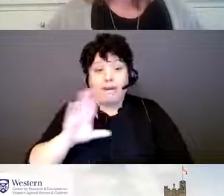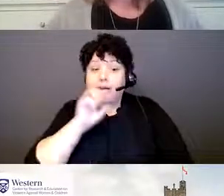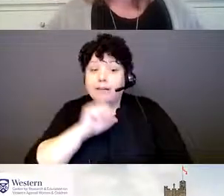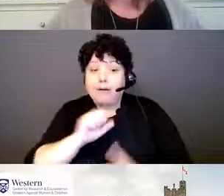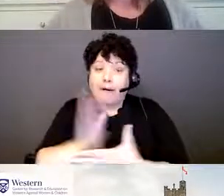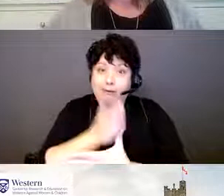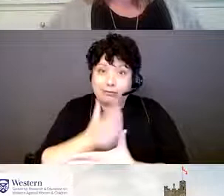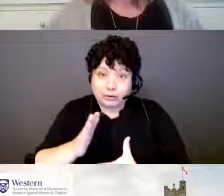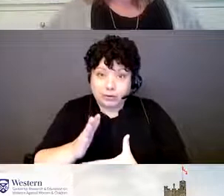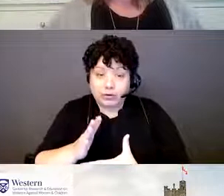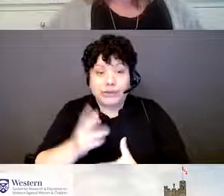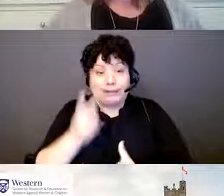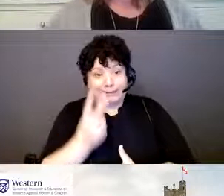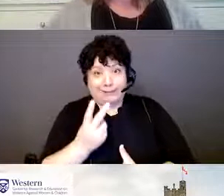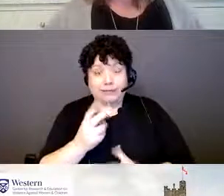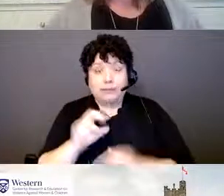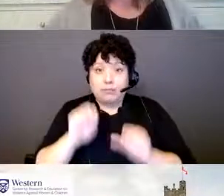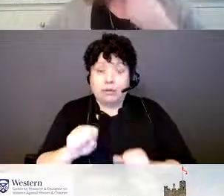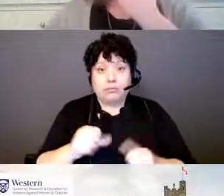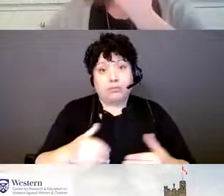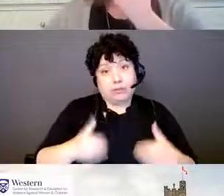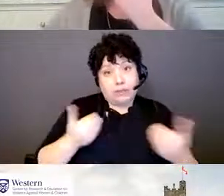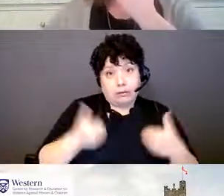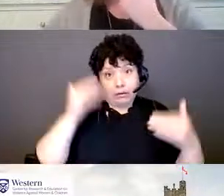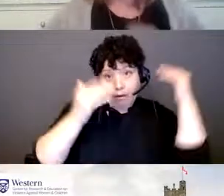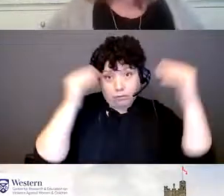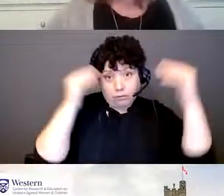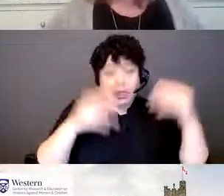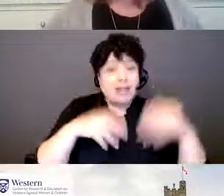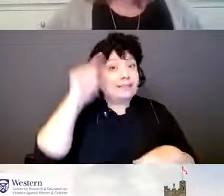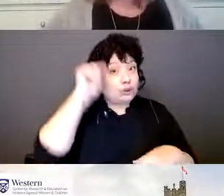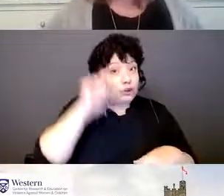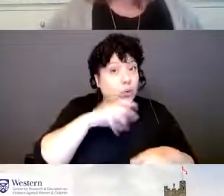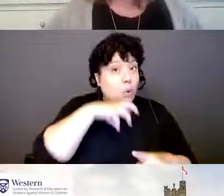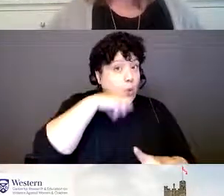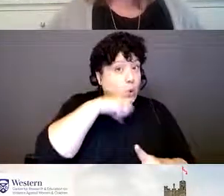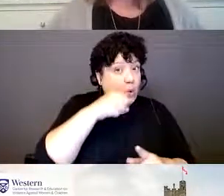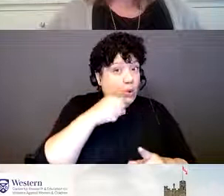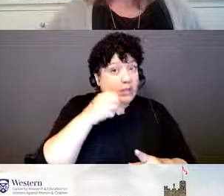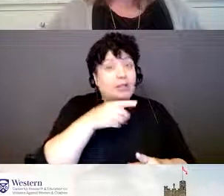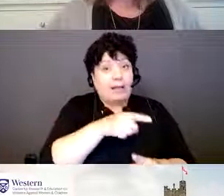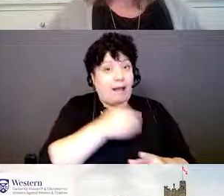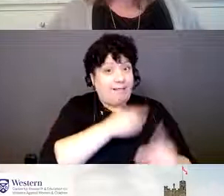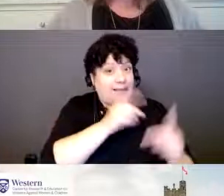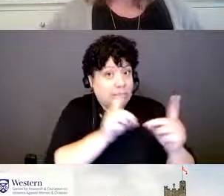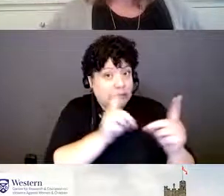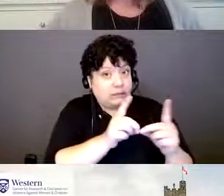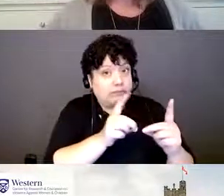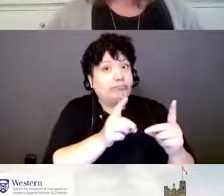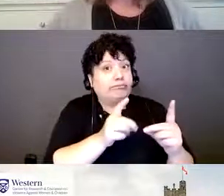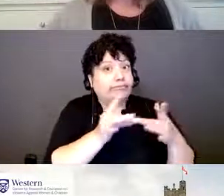from young adults, older teenagers involved in dating relationships, and